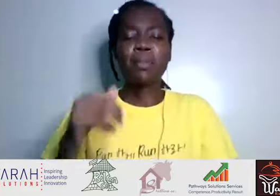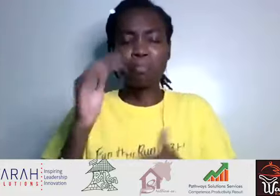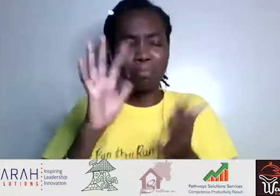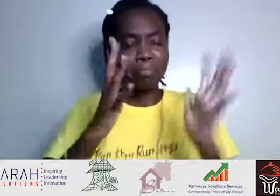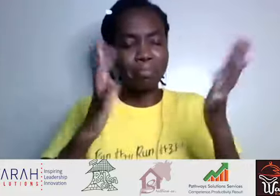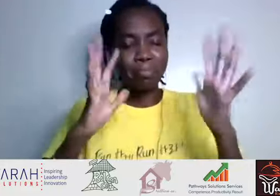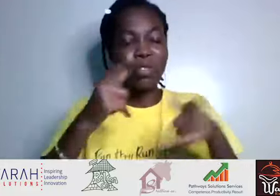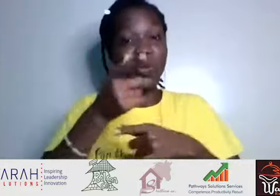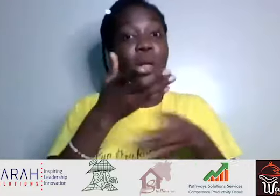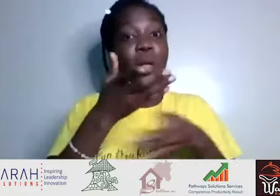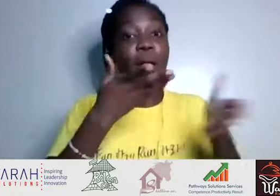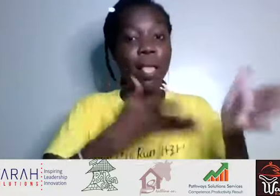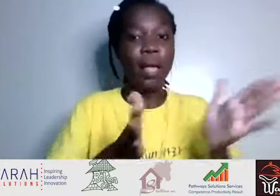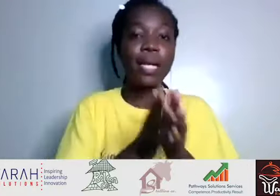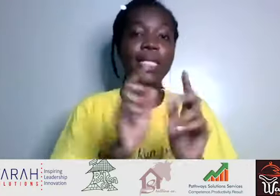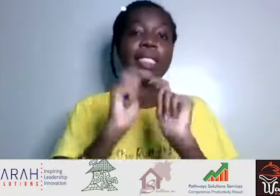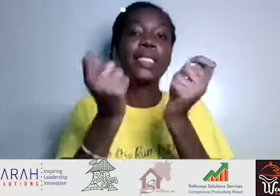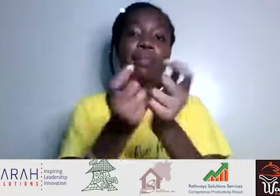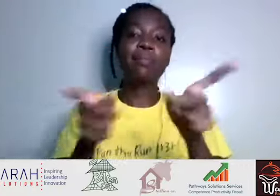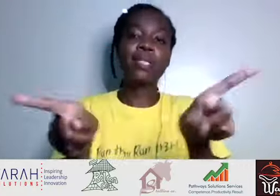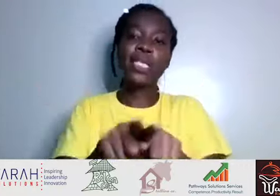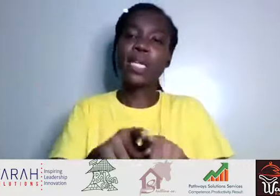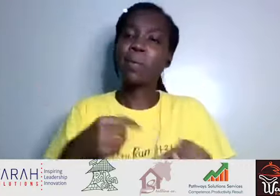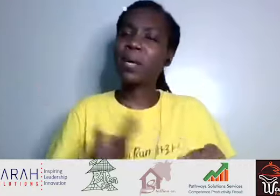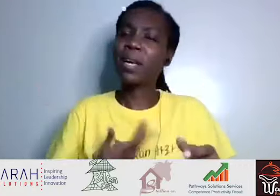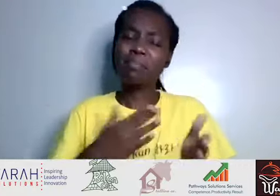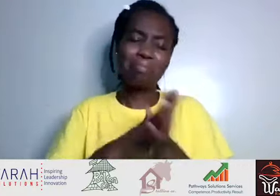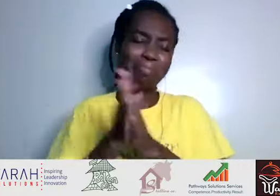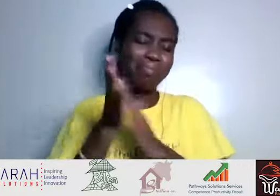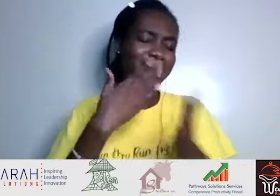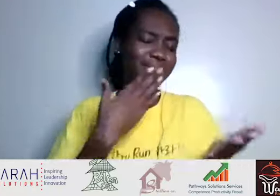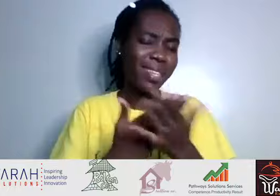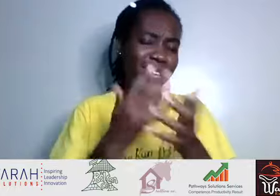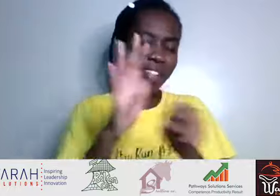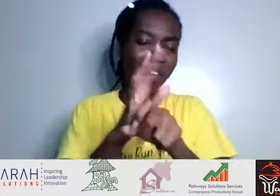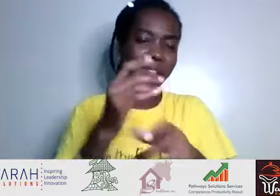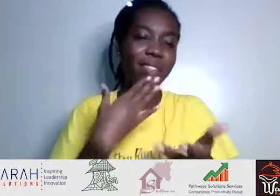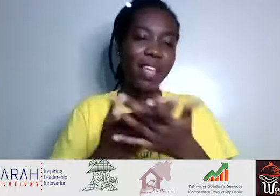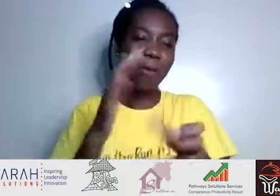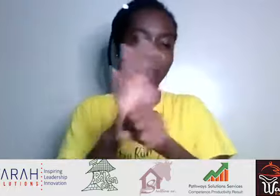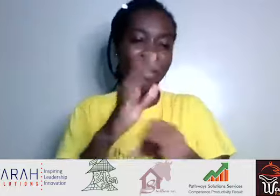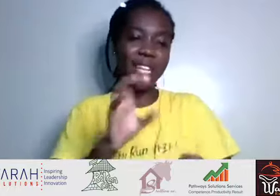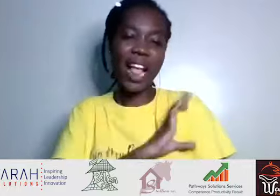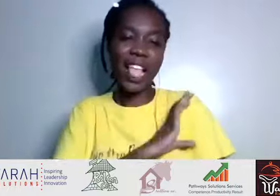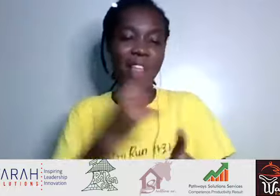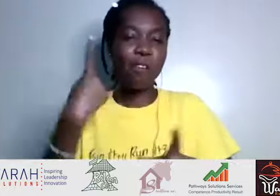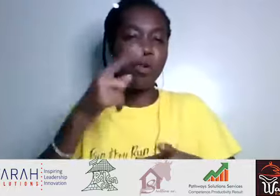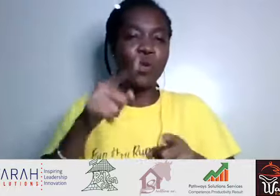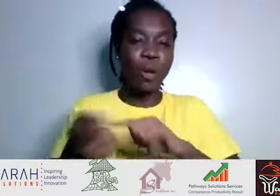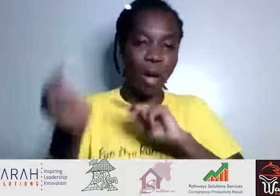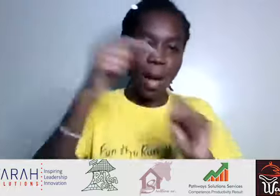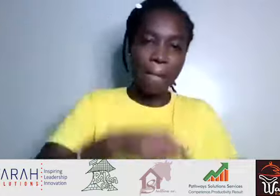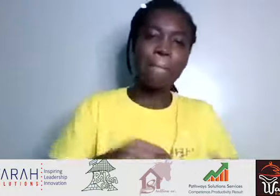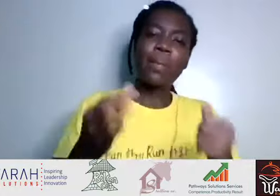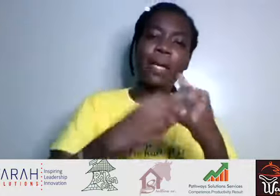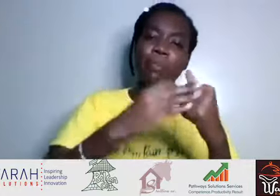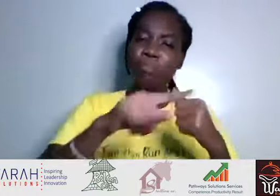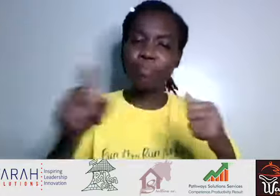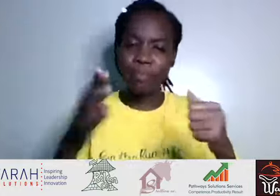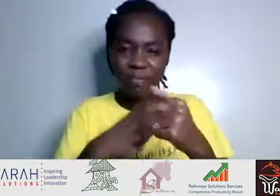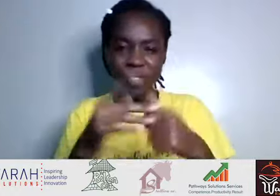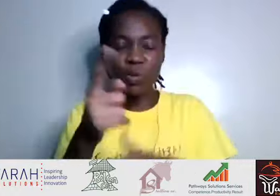doing this. And thank you so much, Catherine, for making it here every Tuesday from 8 p.m. to 9 p.m. And may you